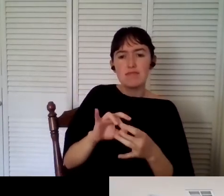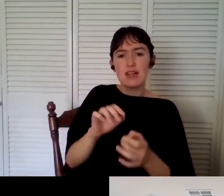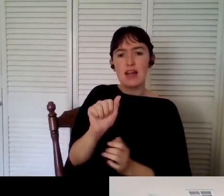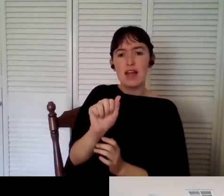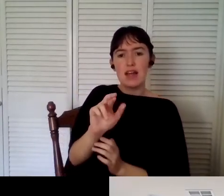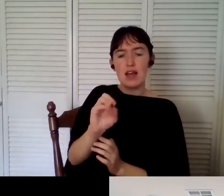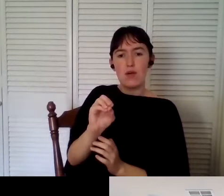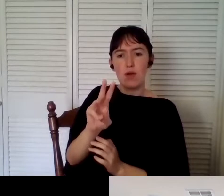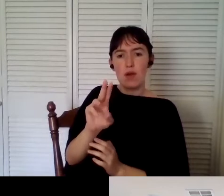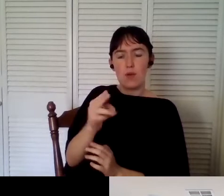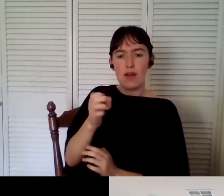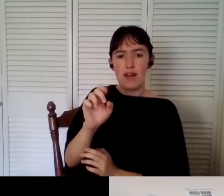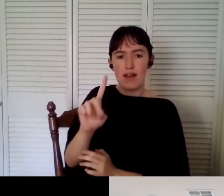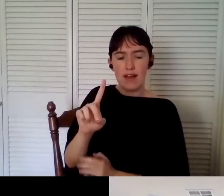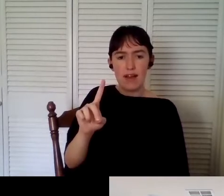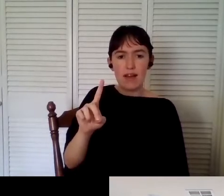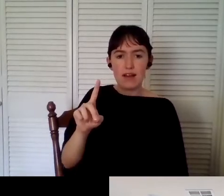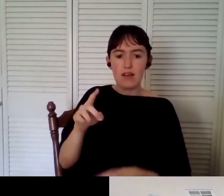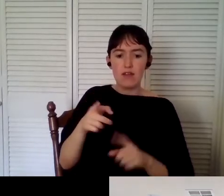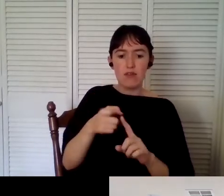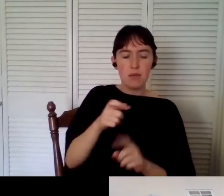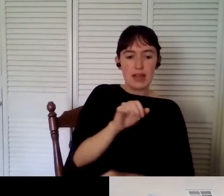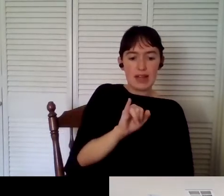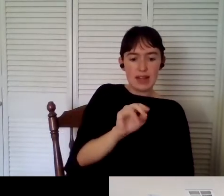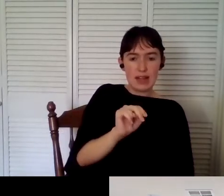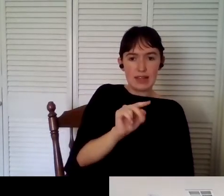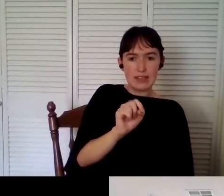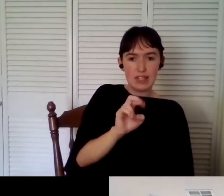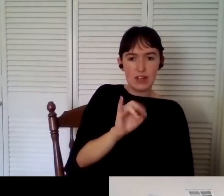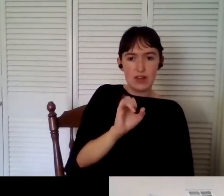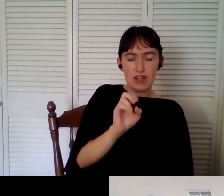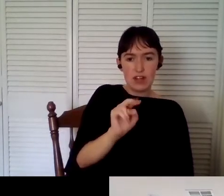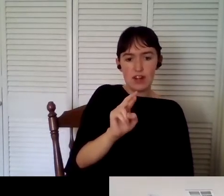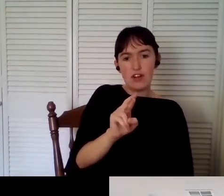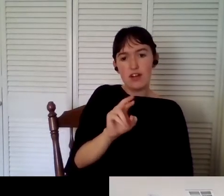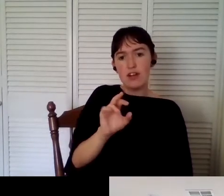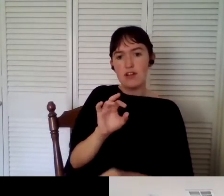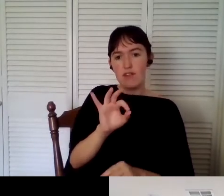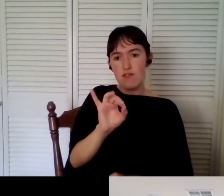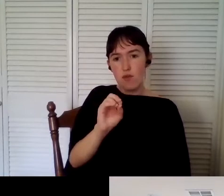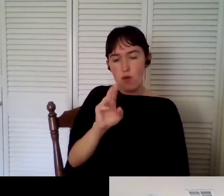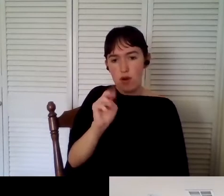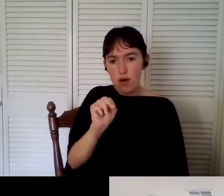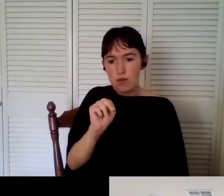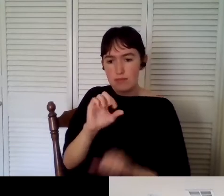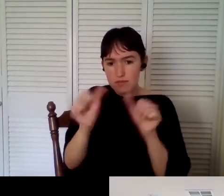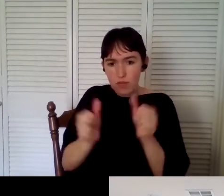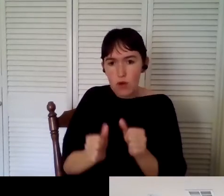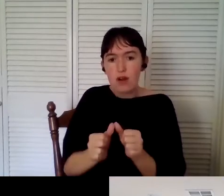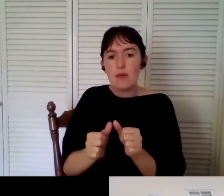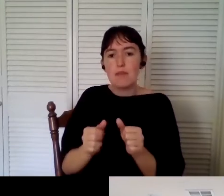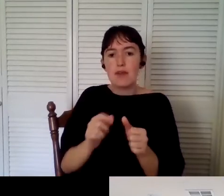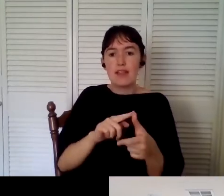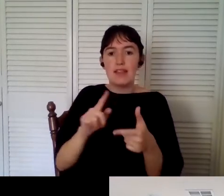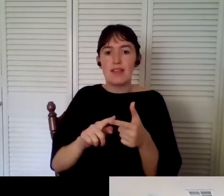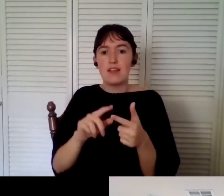forms until reaching the triangular form? Yeah. So this is basically asking, when did humans and how did humans figure